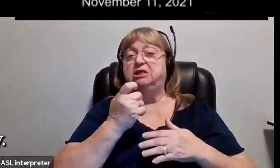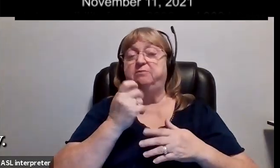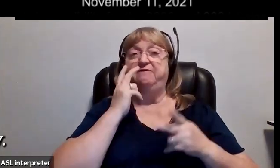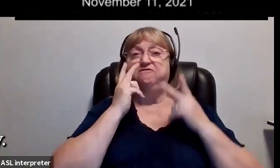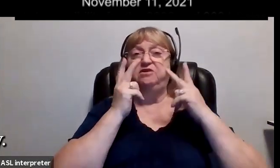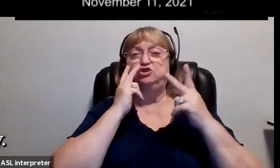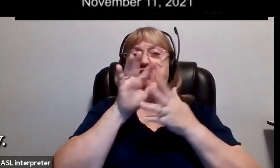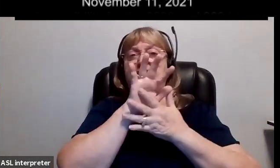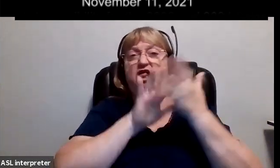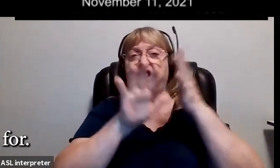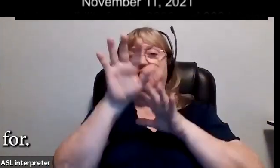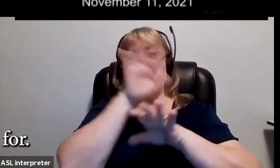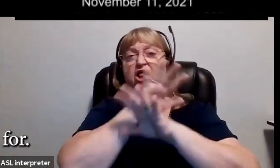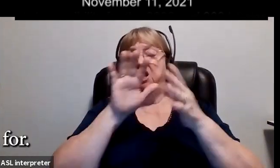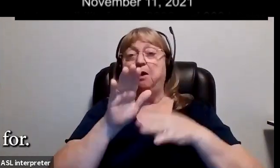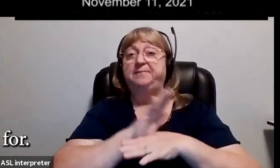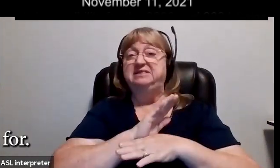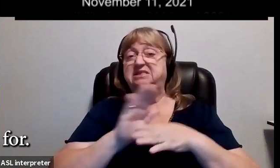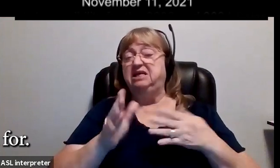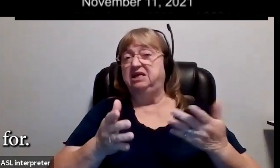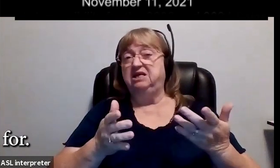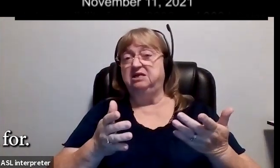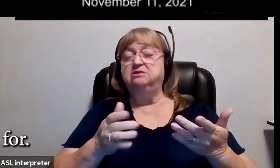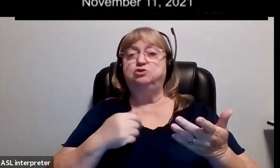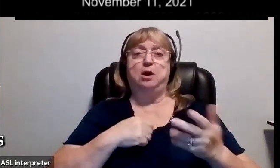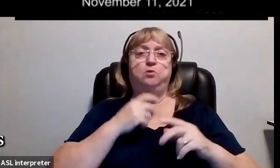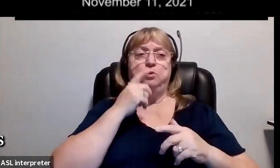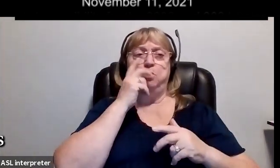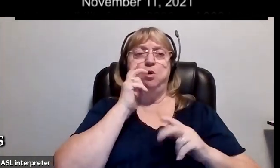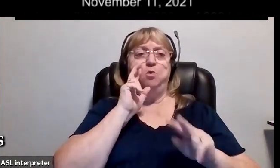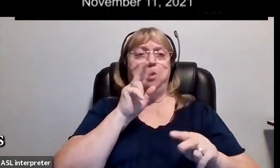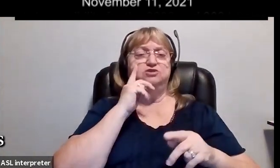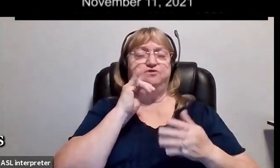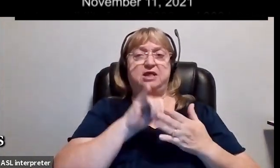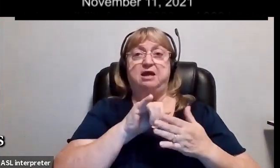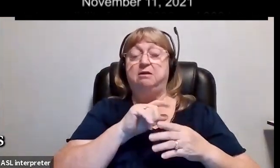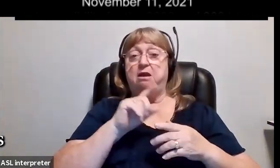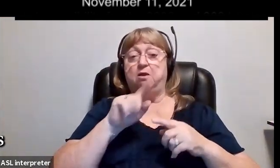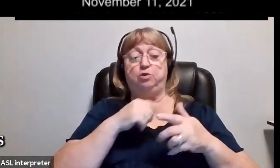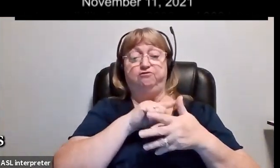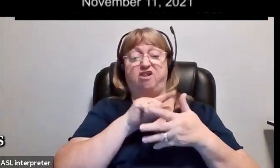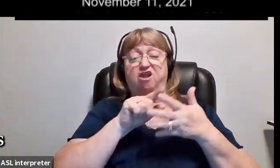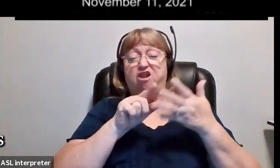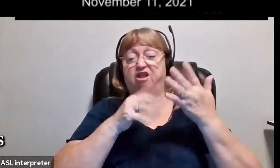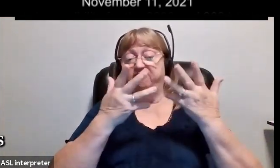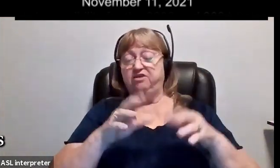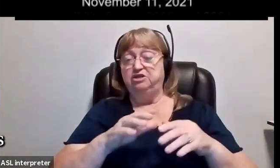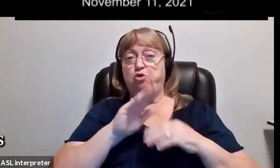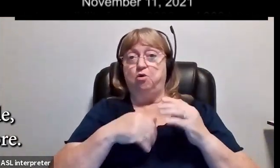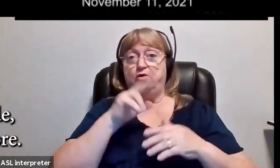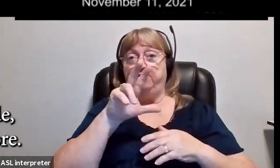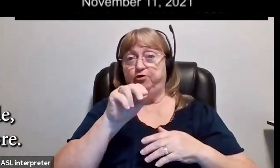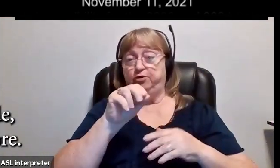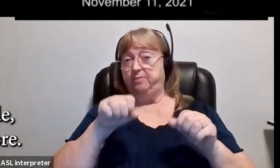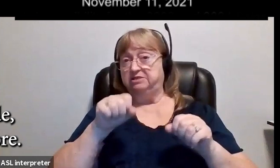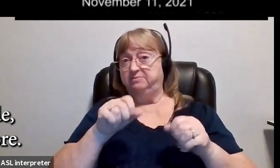cluttered, is too busy. Those are the ones that I would watch out for. And by the time you've gone through all 30 of the possibilities